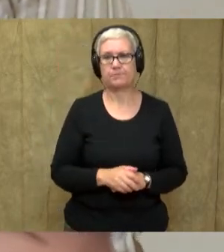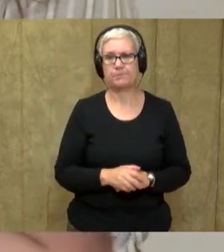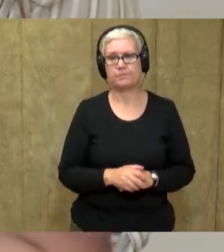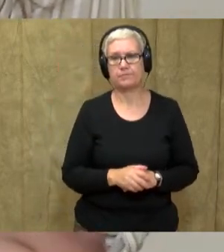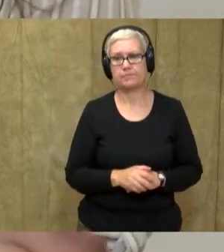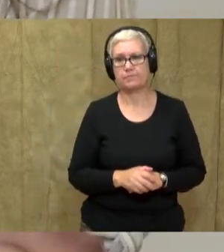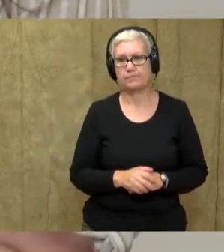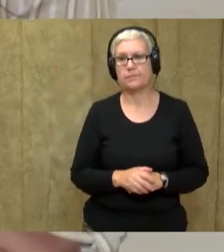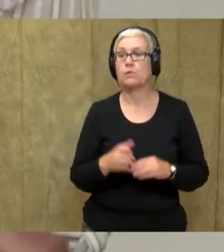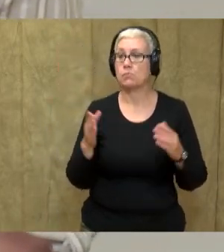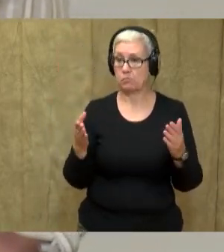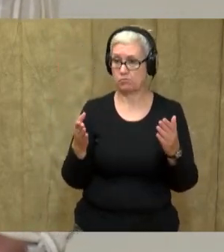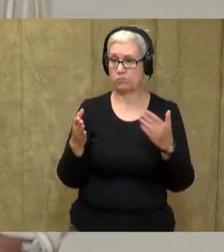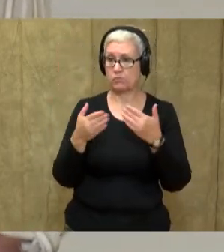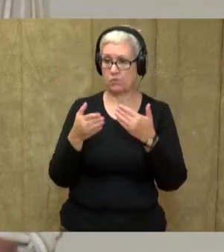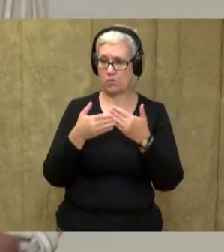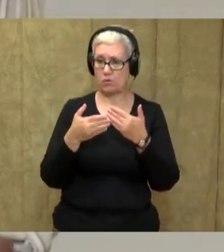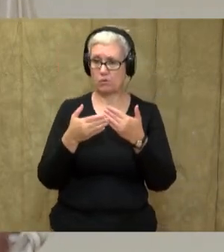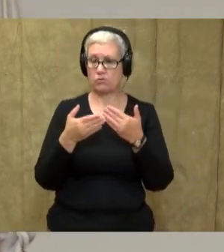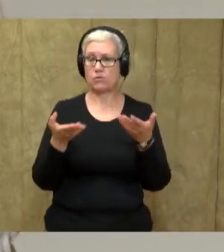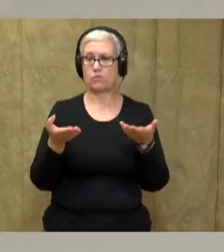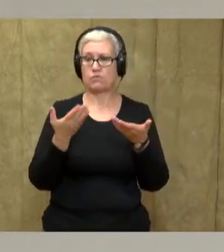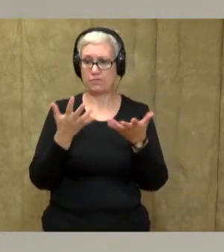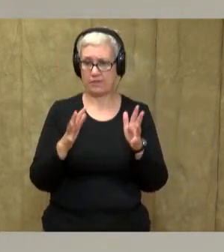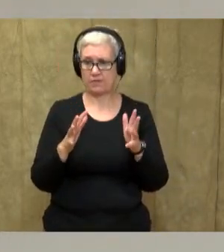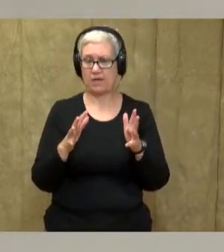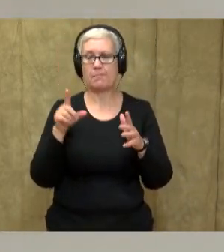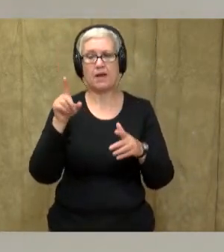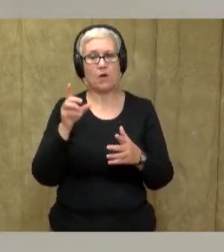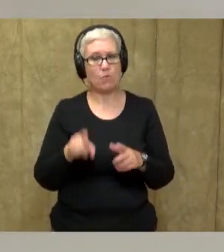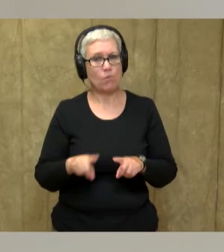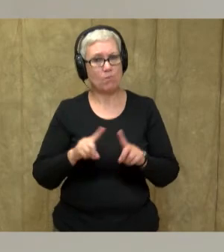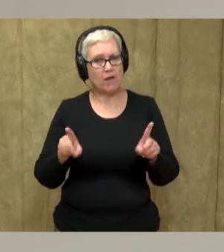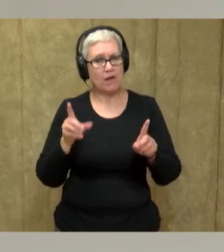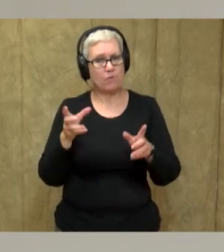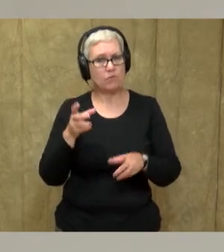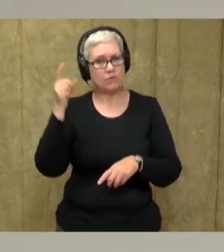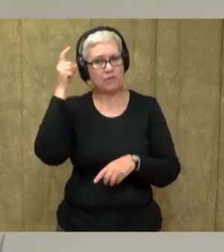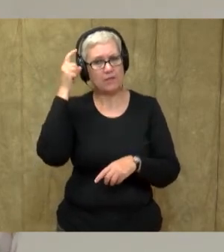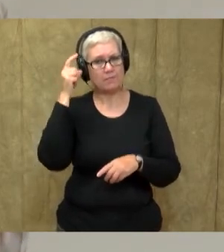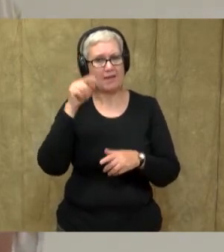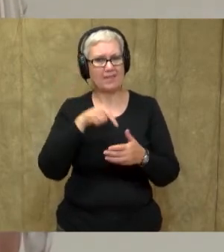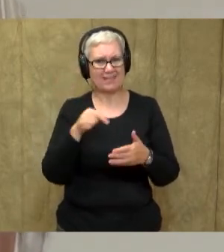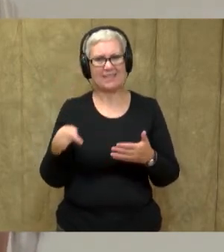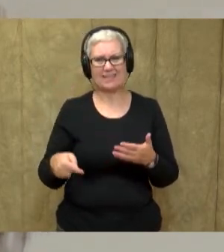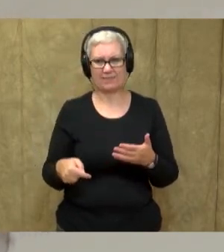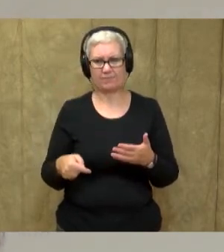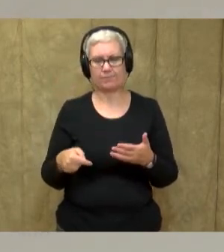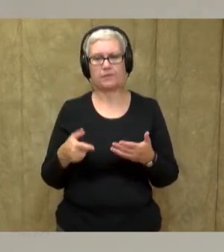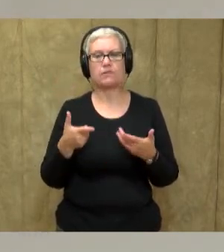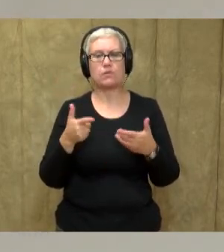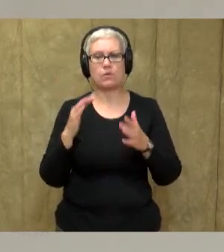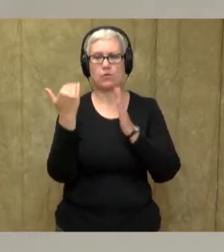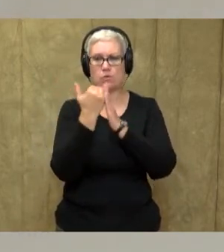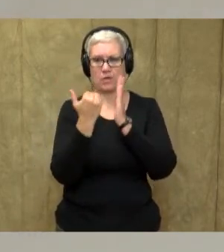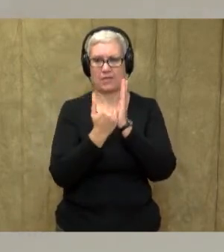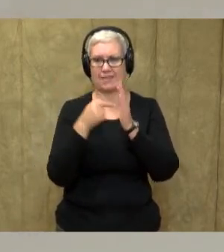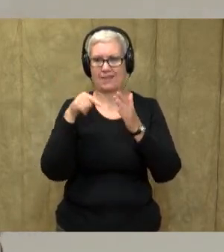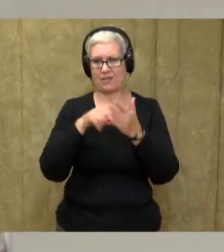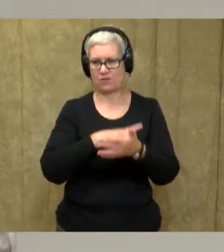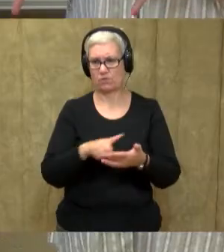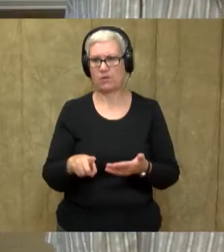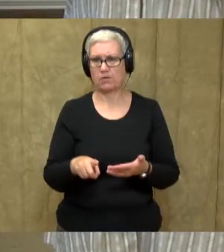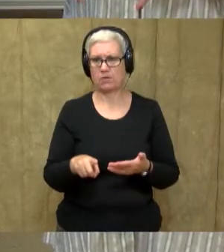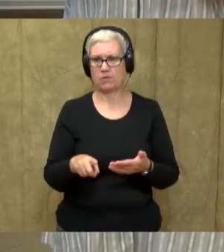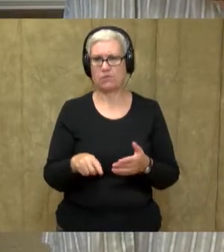we're going to be closing right now, so I want you to think about this as you're going through your lesson this week. I want you to